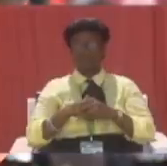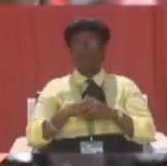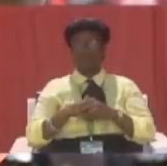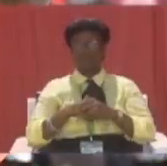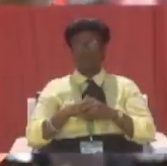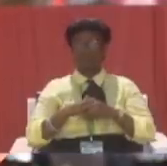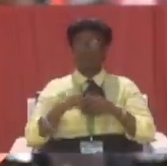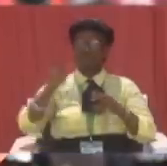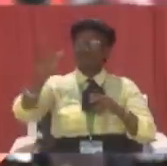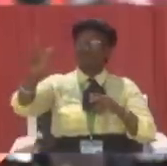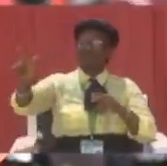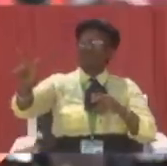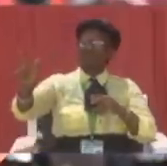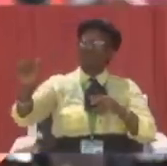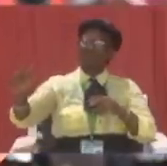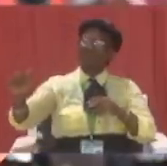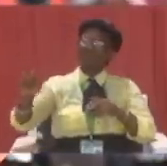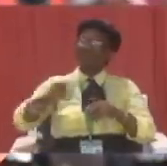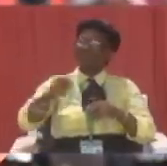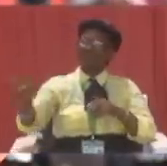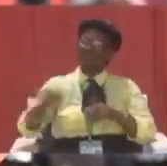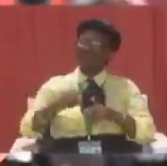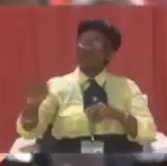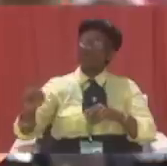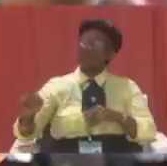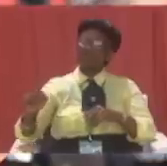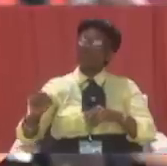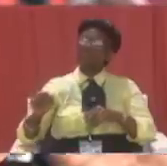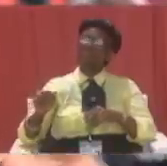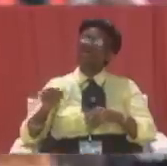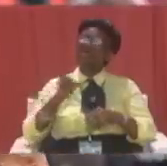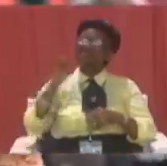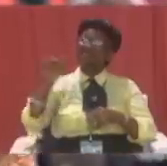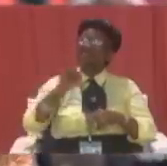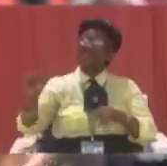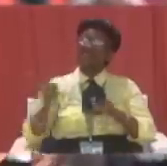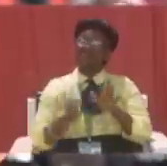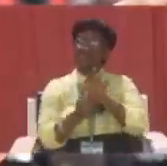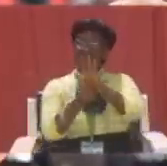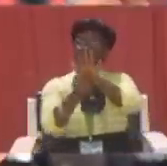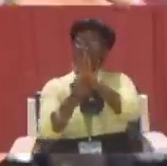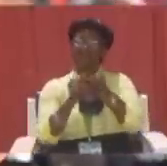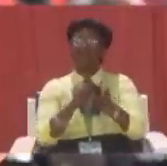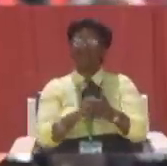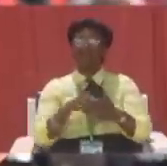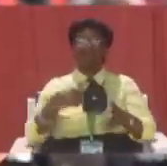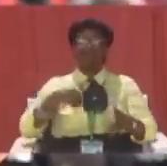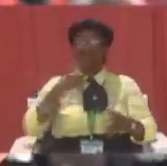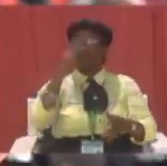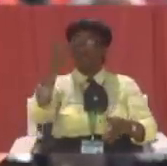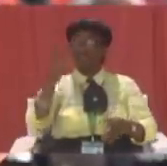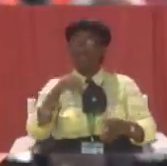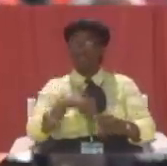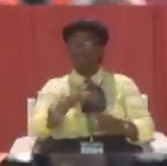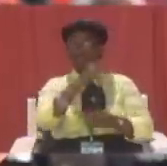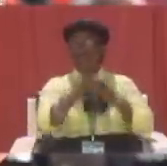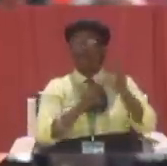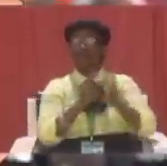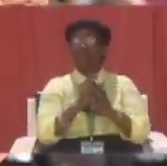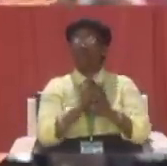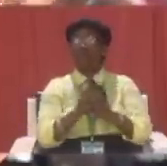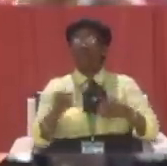Gehazi is a sign that we see in the world today. Many, many people who call